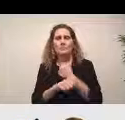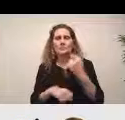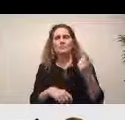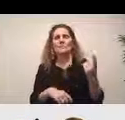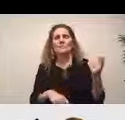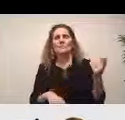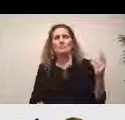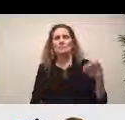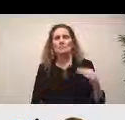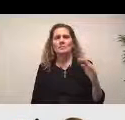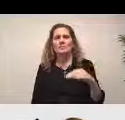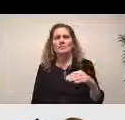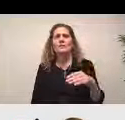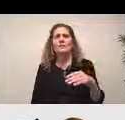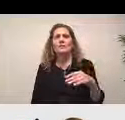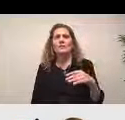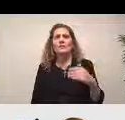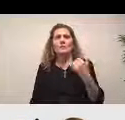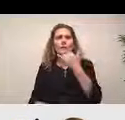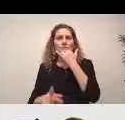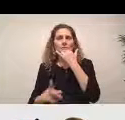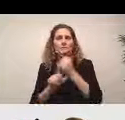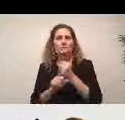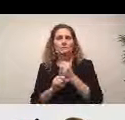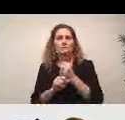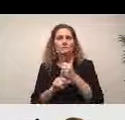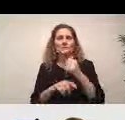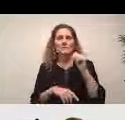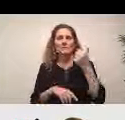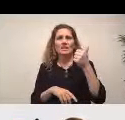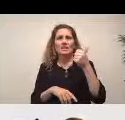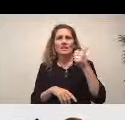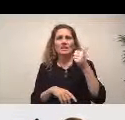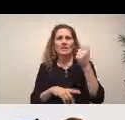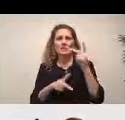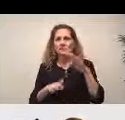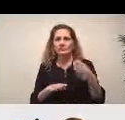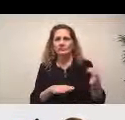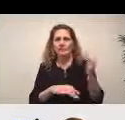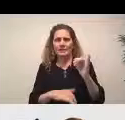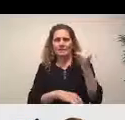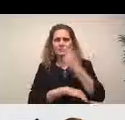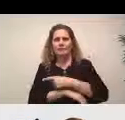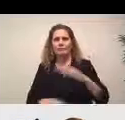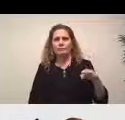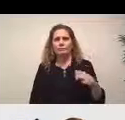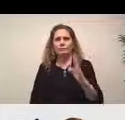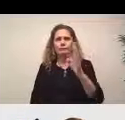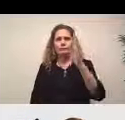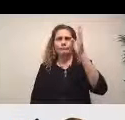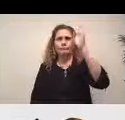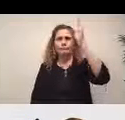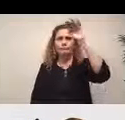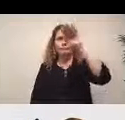10 deaths reported on that particular day. Our highest, I will note, in April was 12 deaths in a day. And we